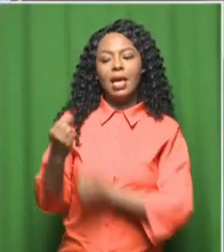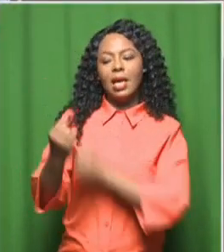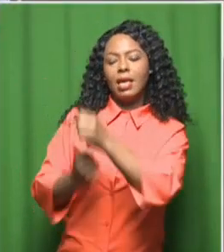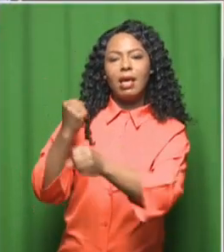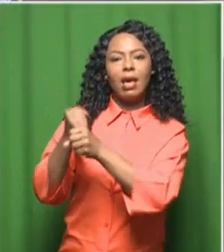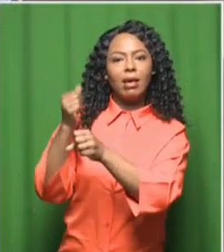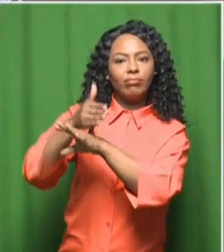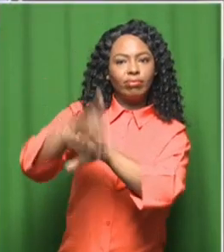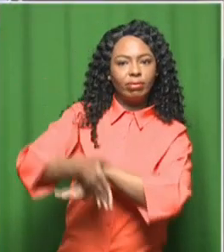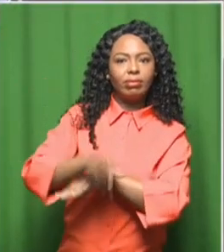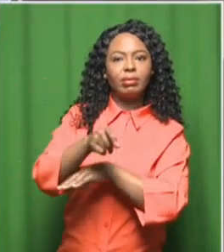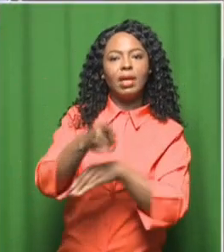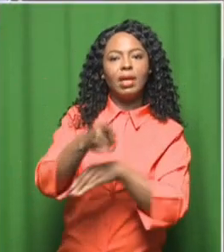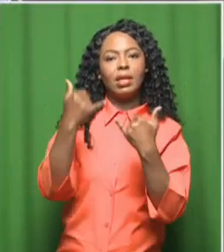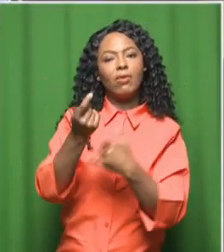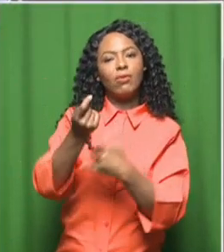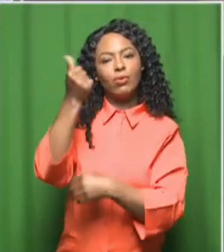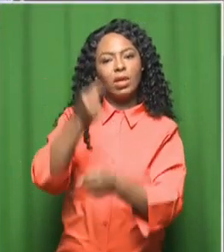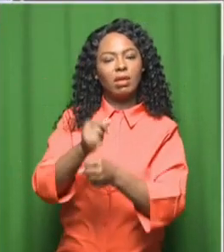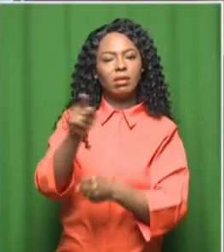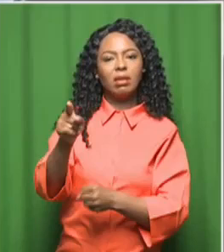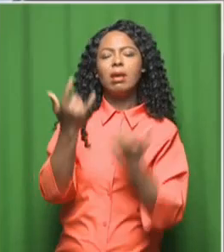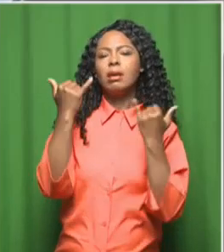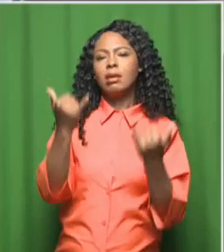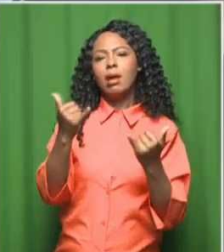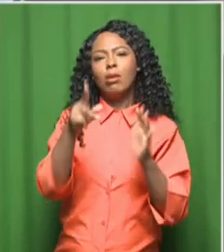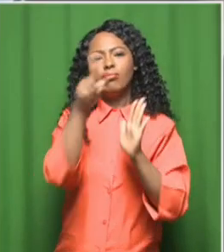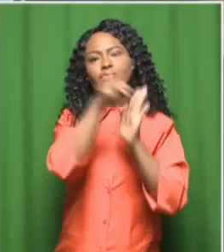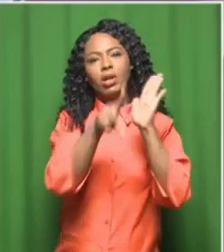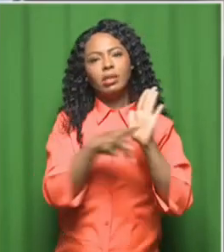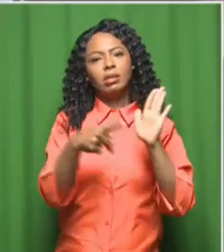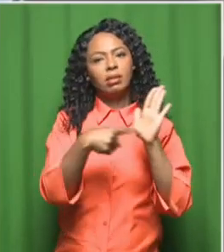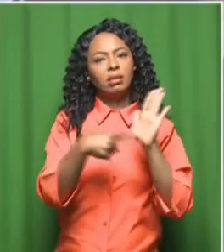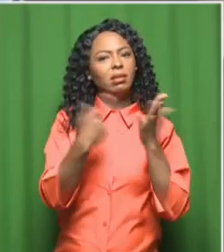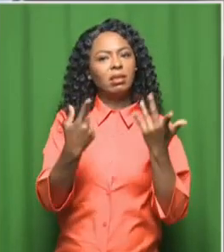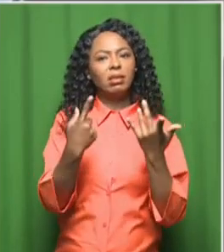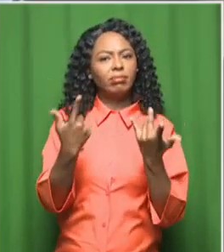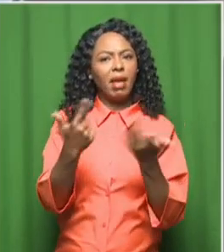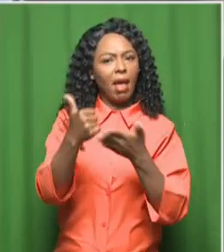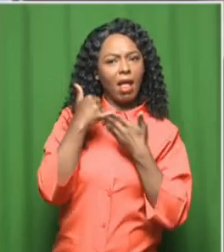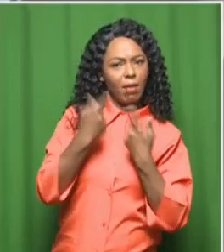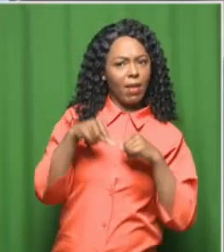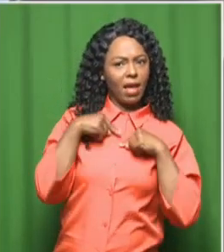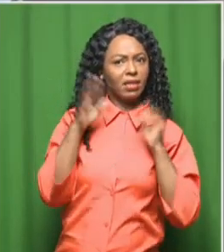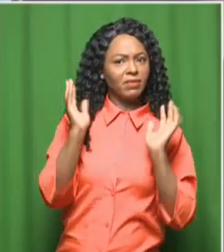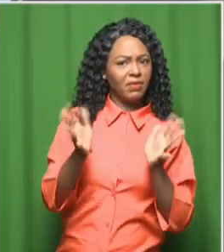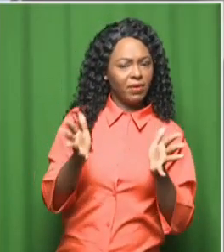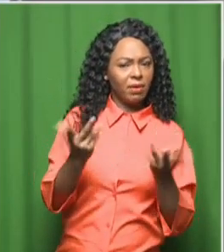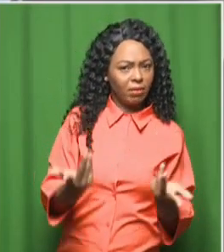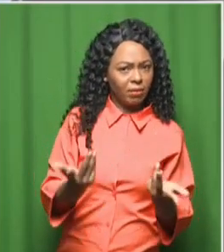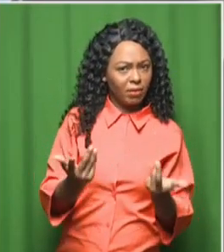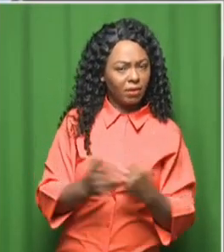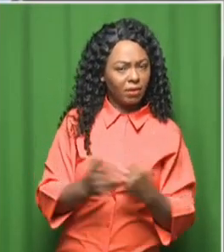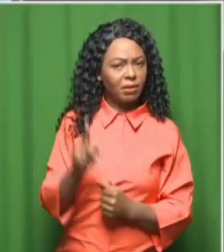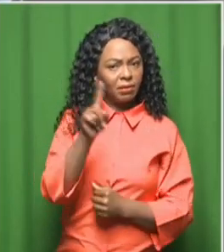if we just go back a few years, how do you think this policy has worked for us? Has it been successful?